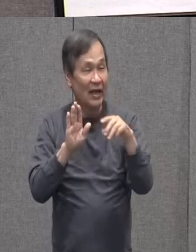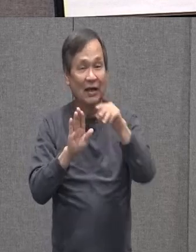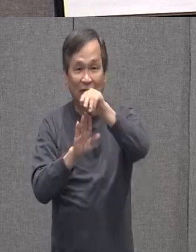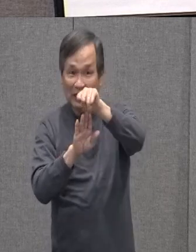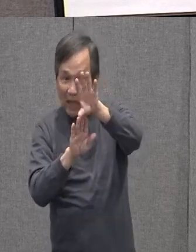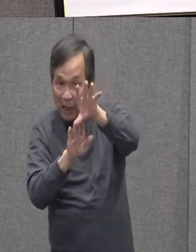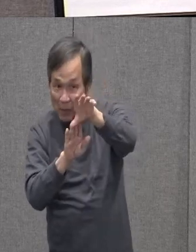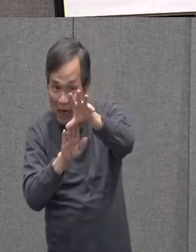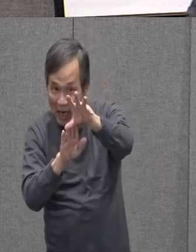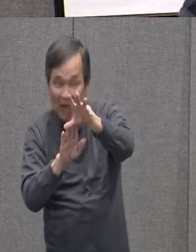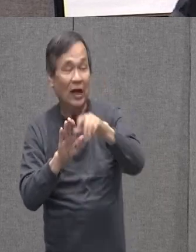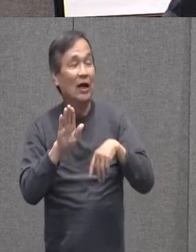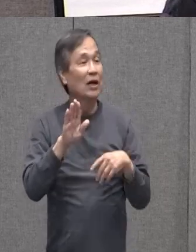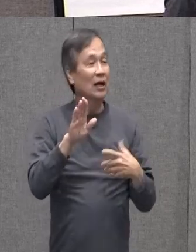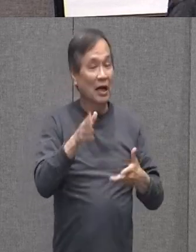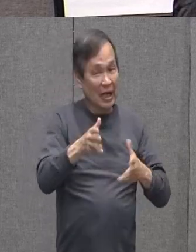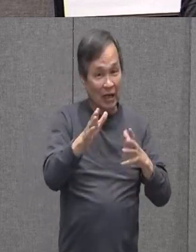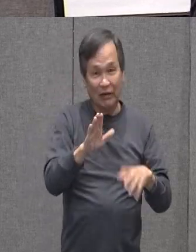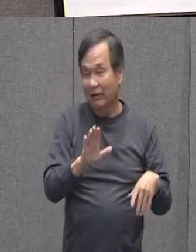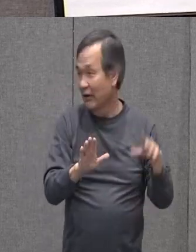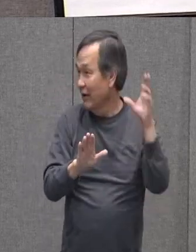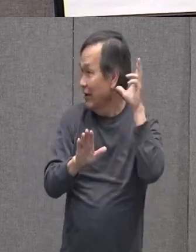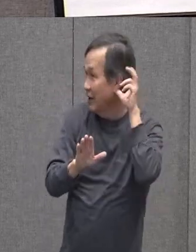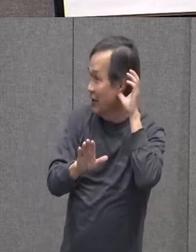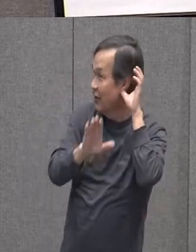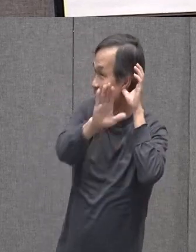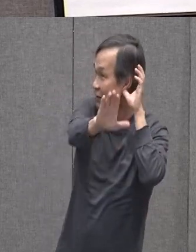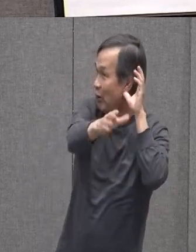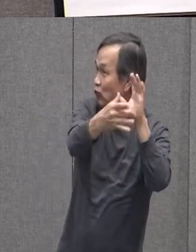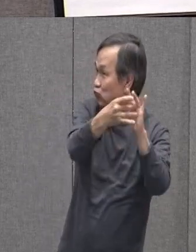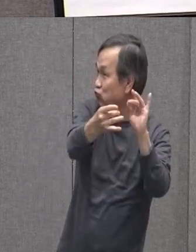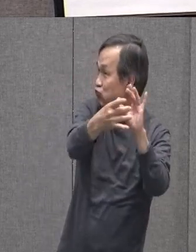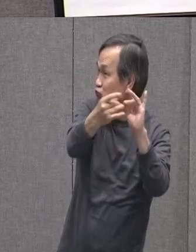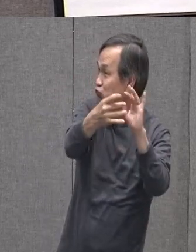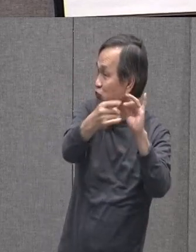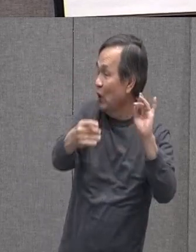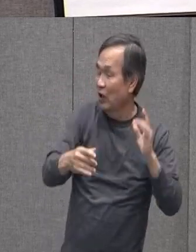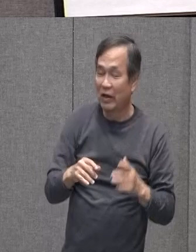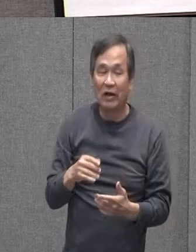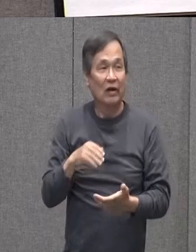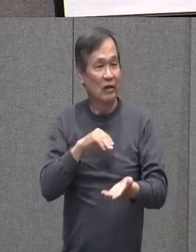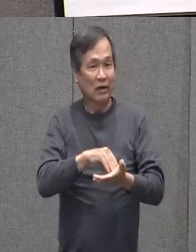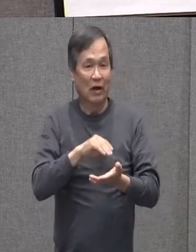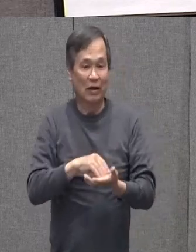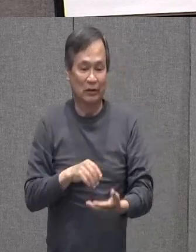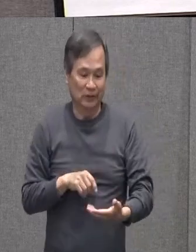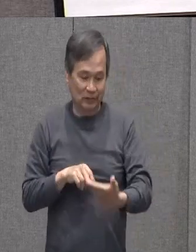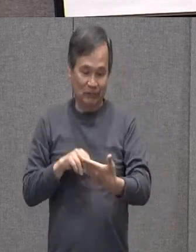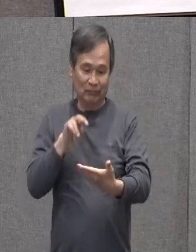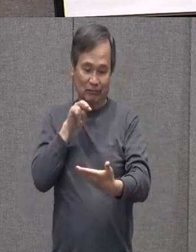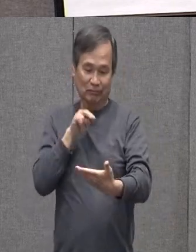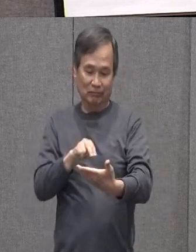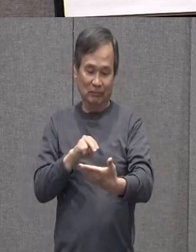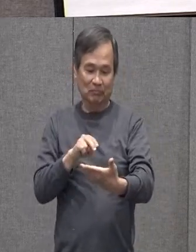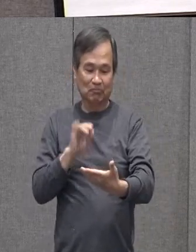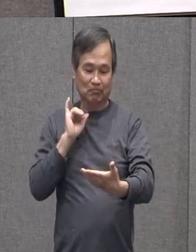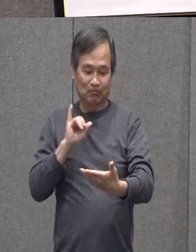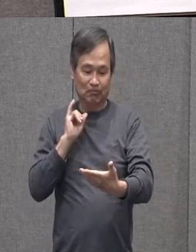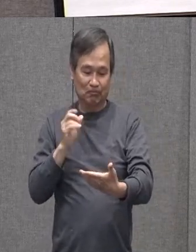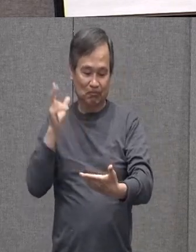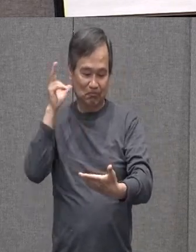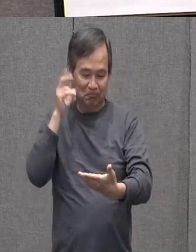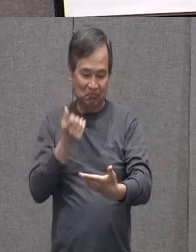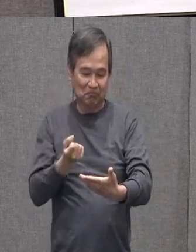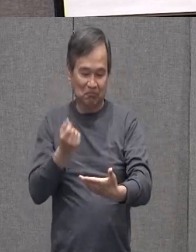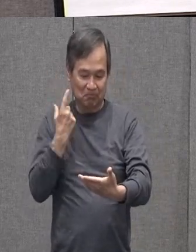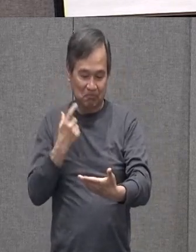them what problems they might be having. And all of this is being done while the doctor or the nurse or the medical